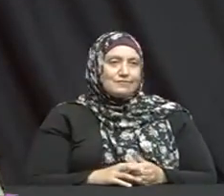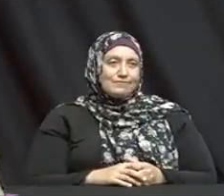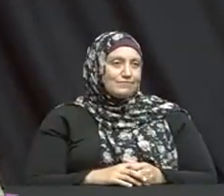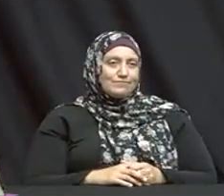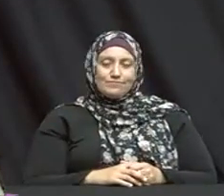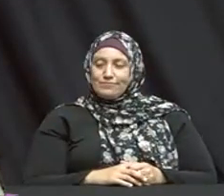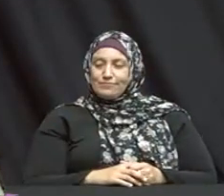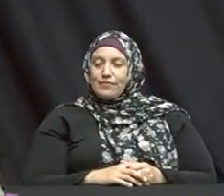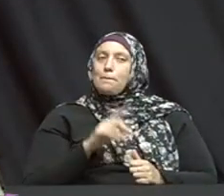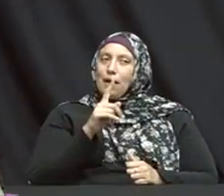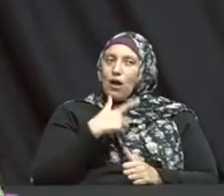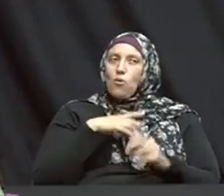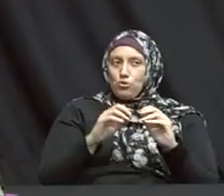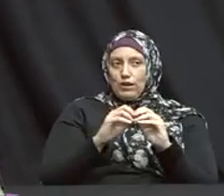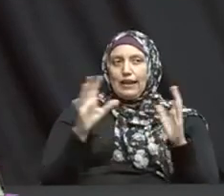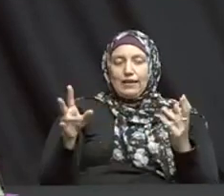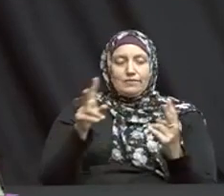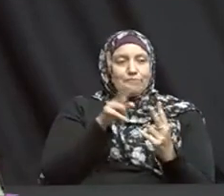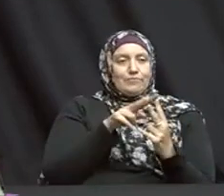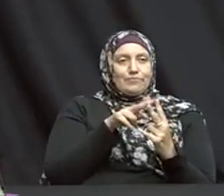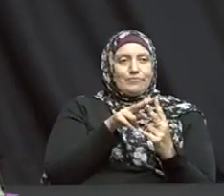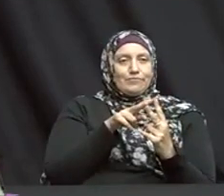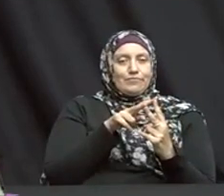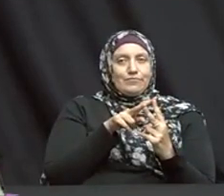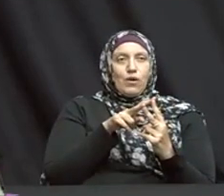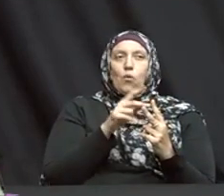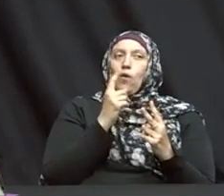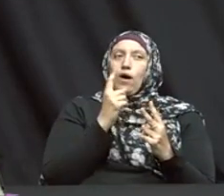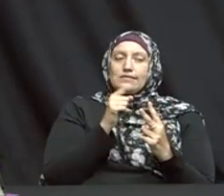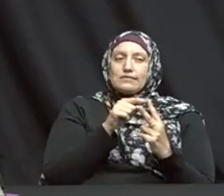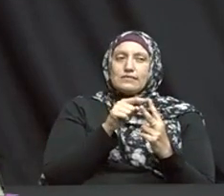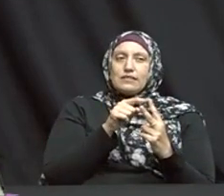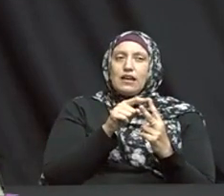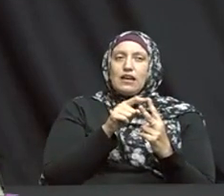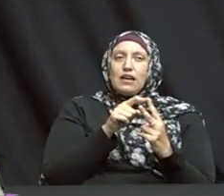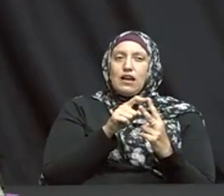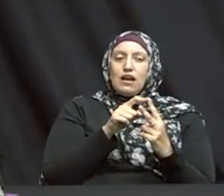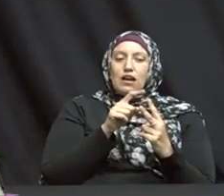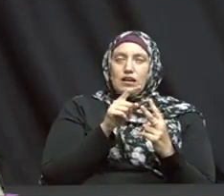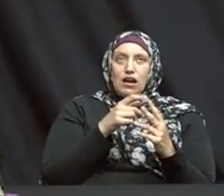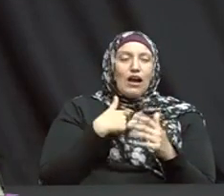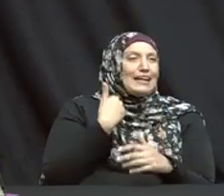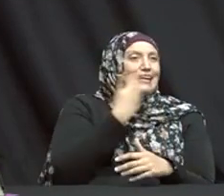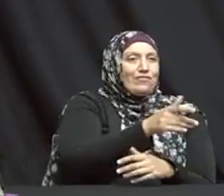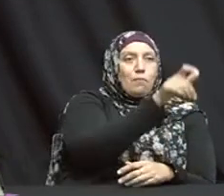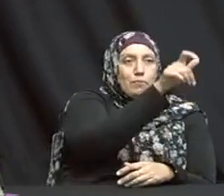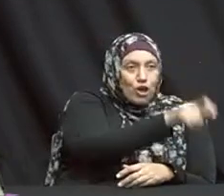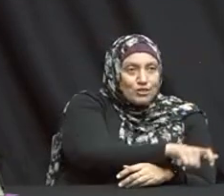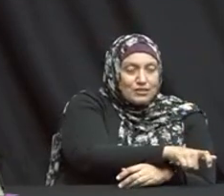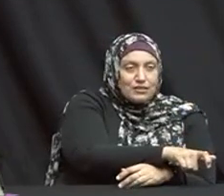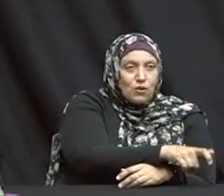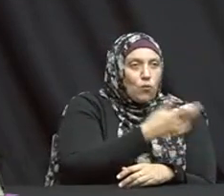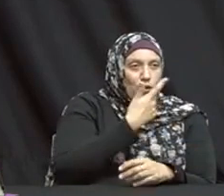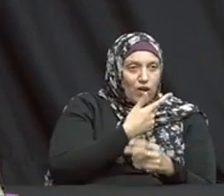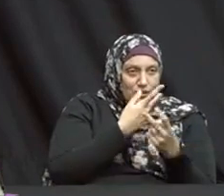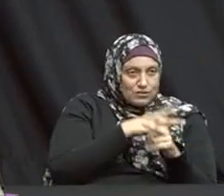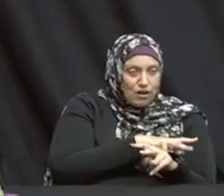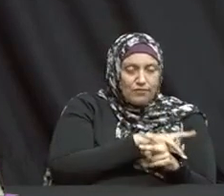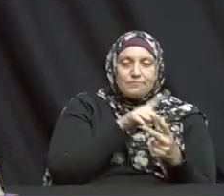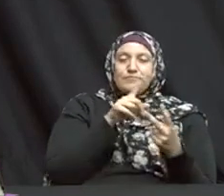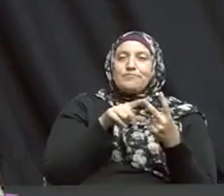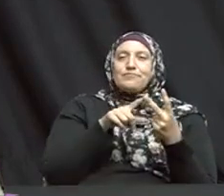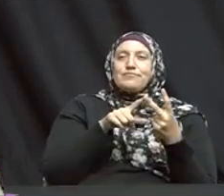contract go to the estate for the executor to deal with according to the will. And the second is where you